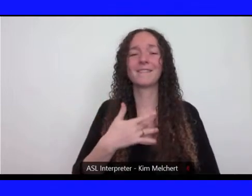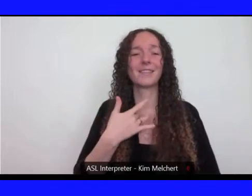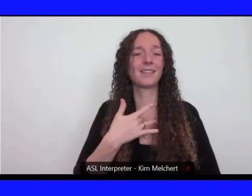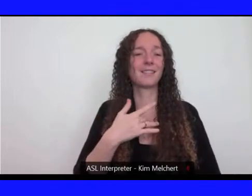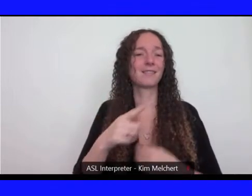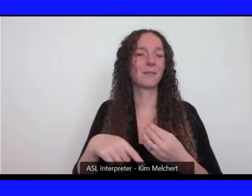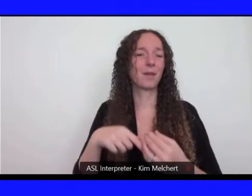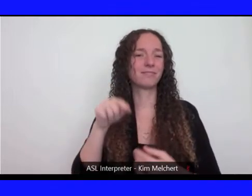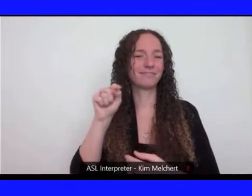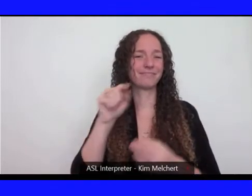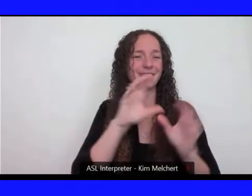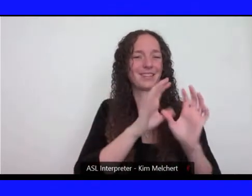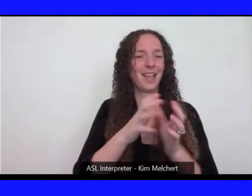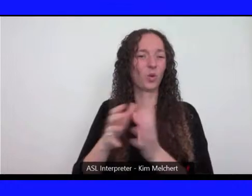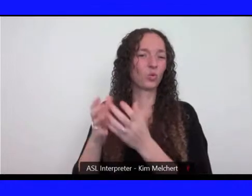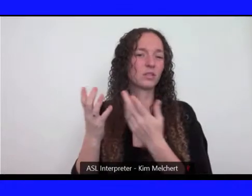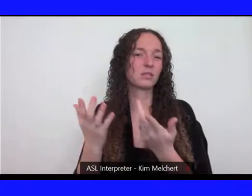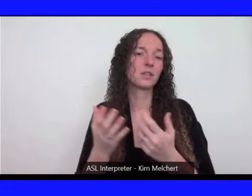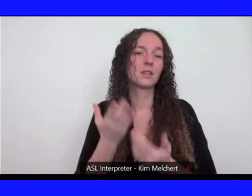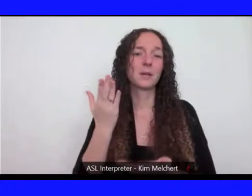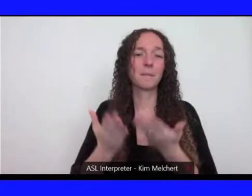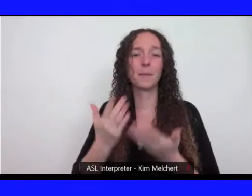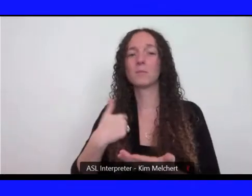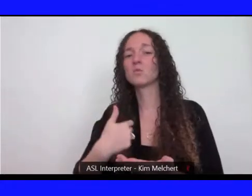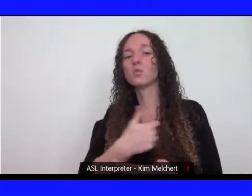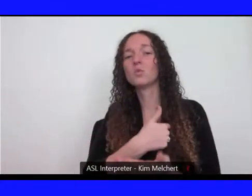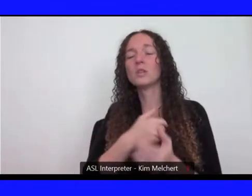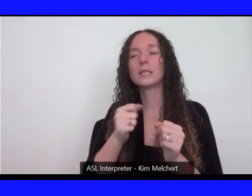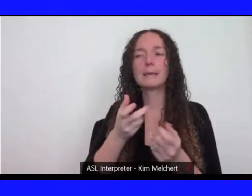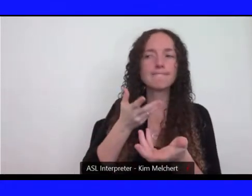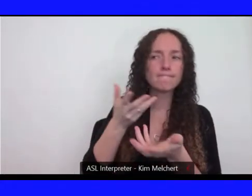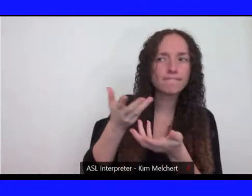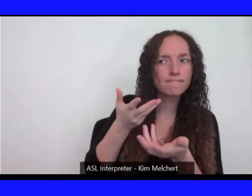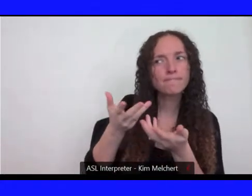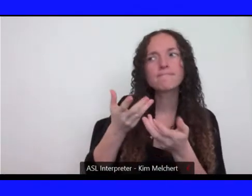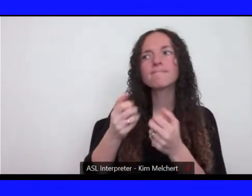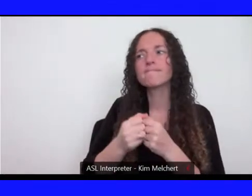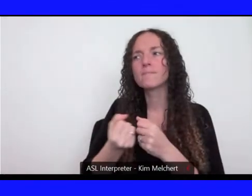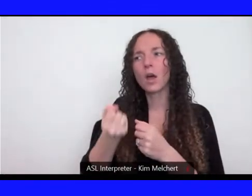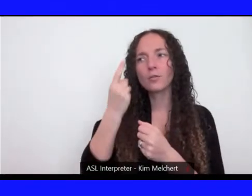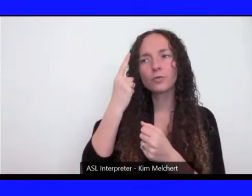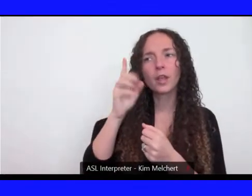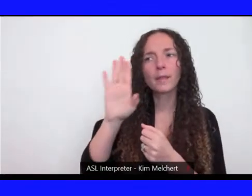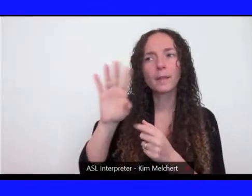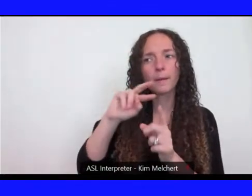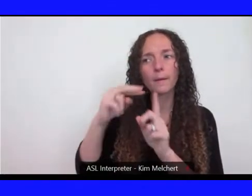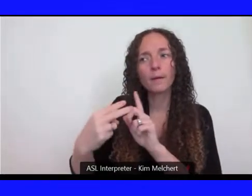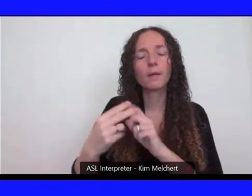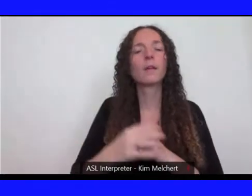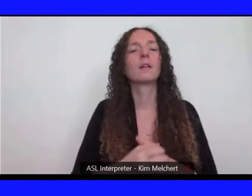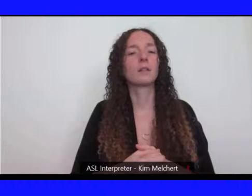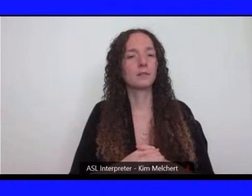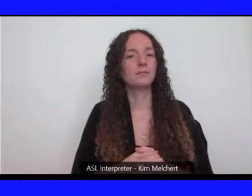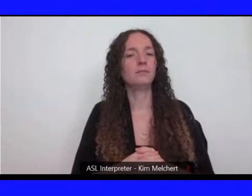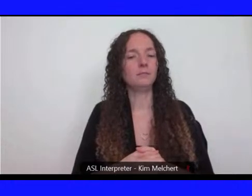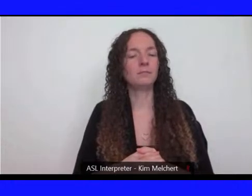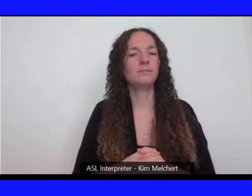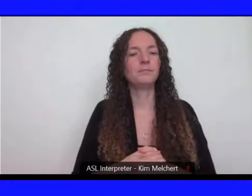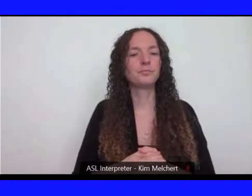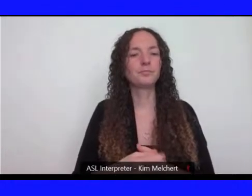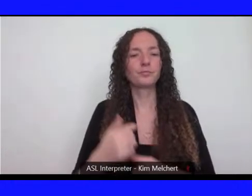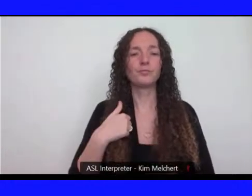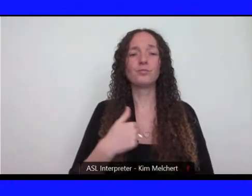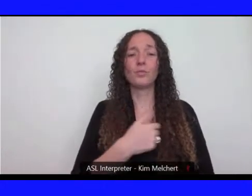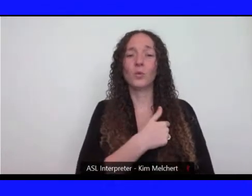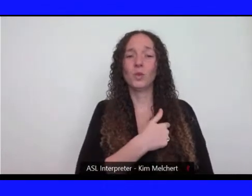out. So I think that's maybe, but it's good that we are at this point. At least now we are trying to track it. Now we are trying